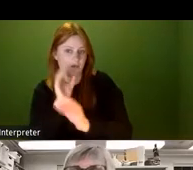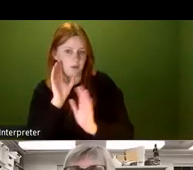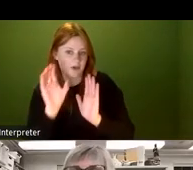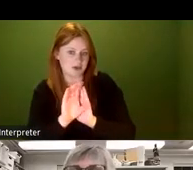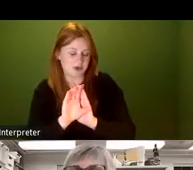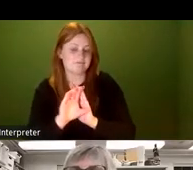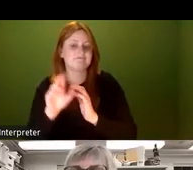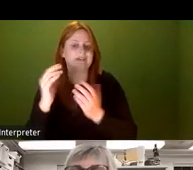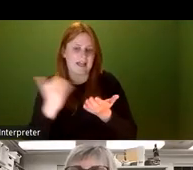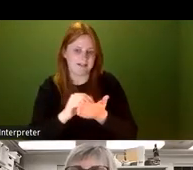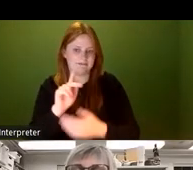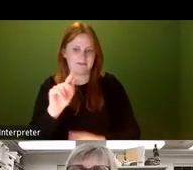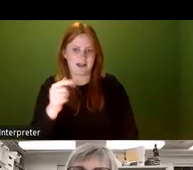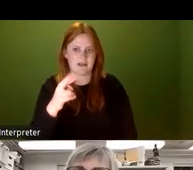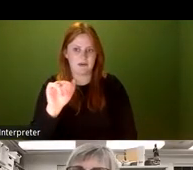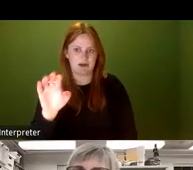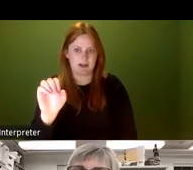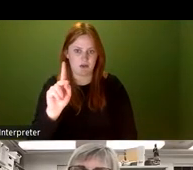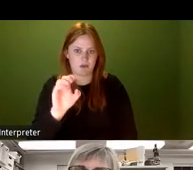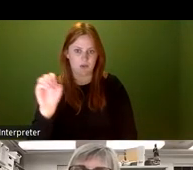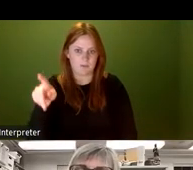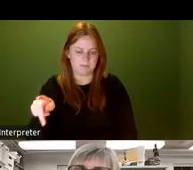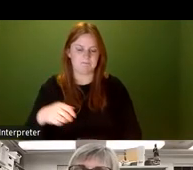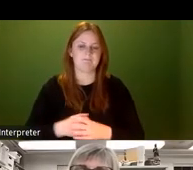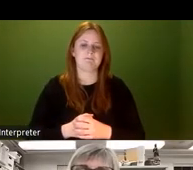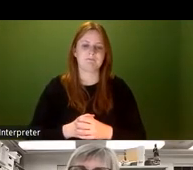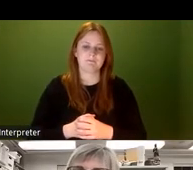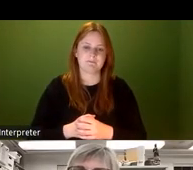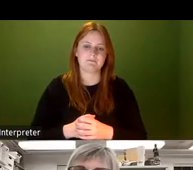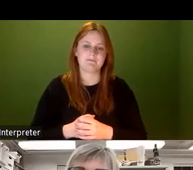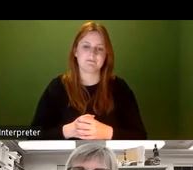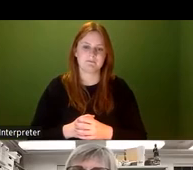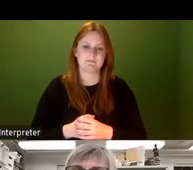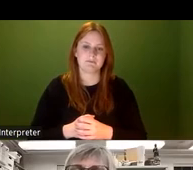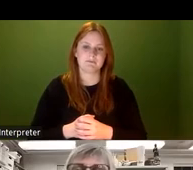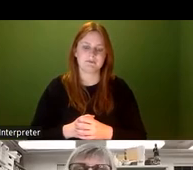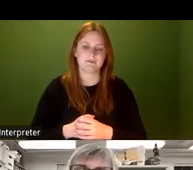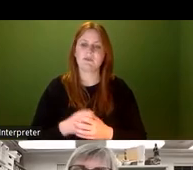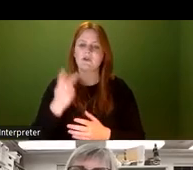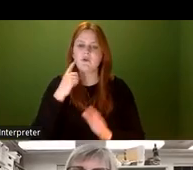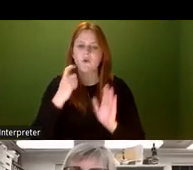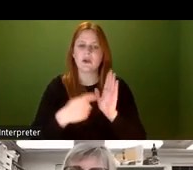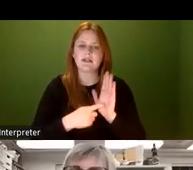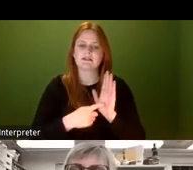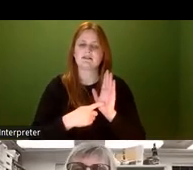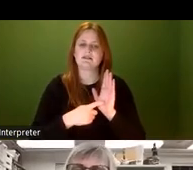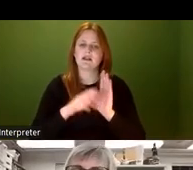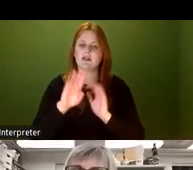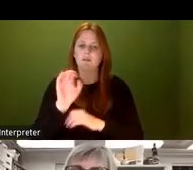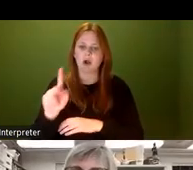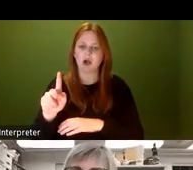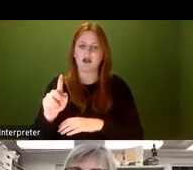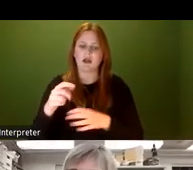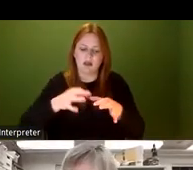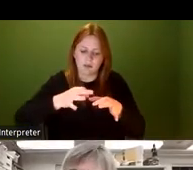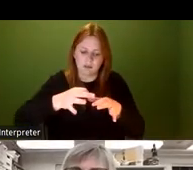Coop. And there you're seeing a pattern in the bark that